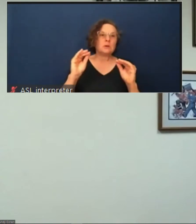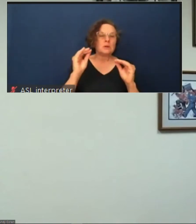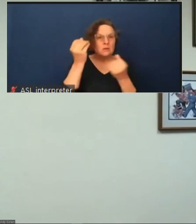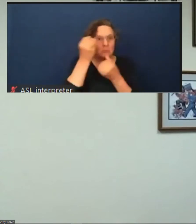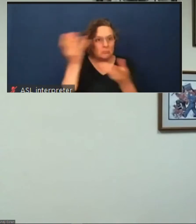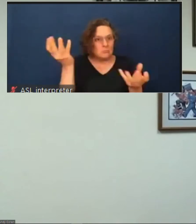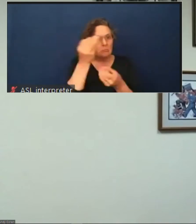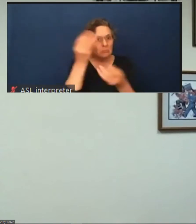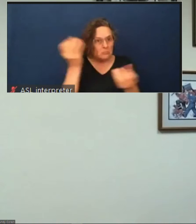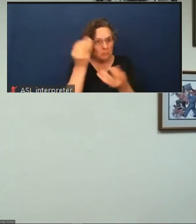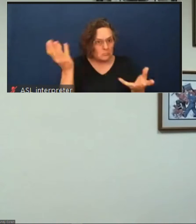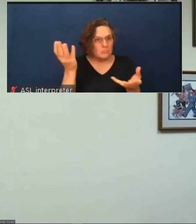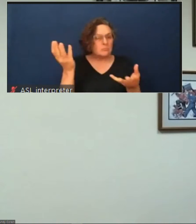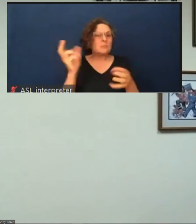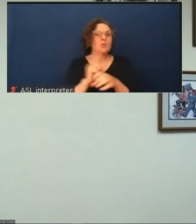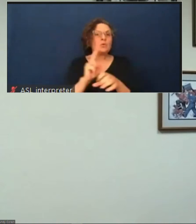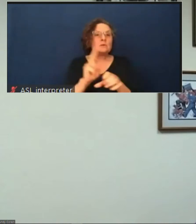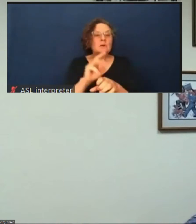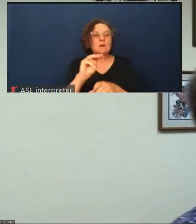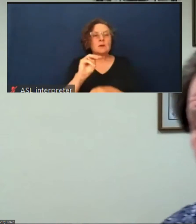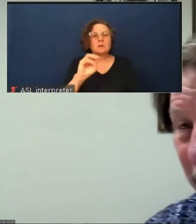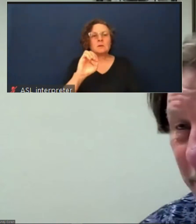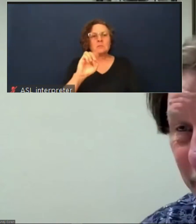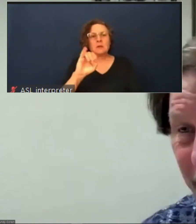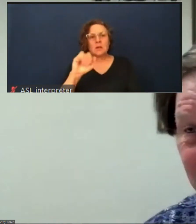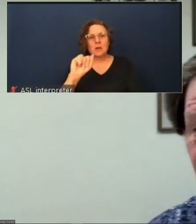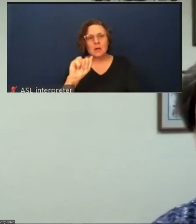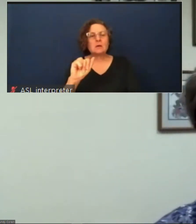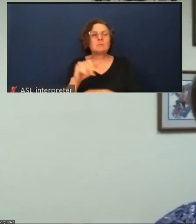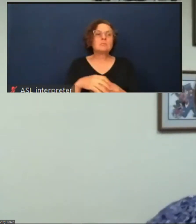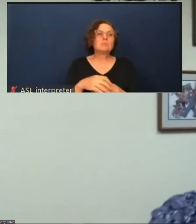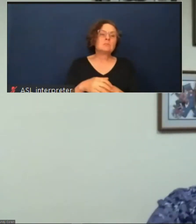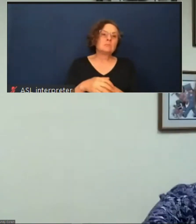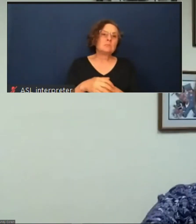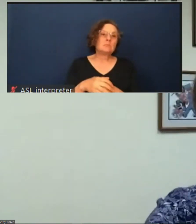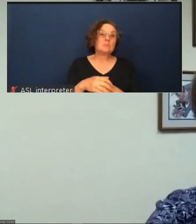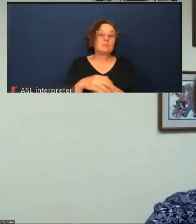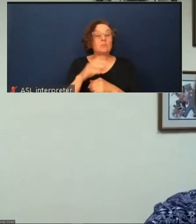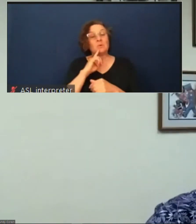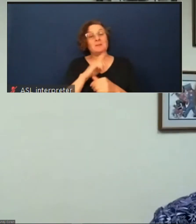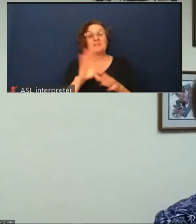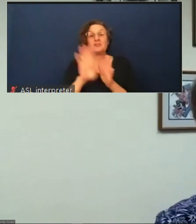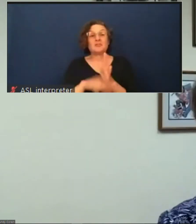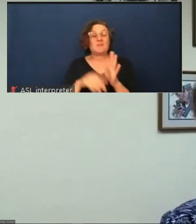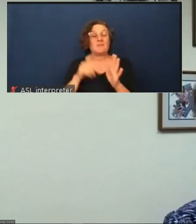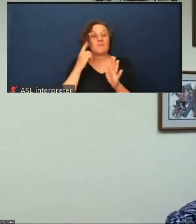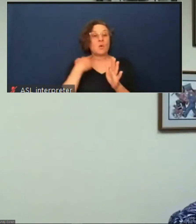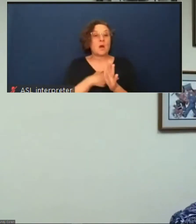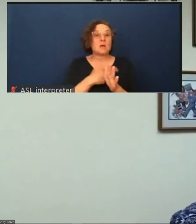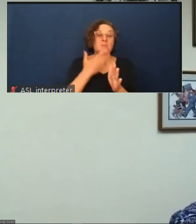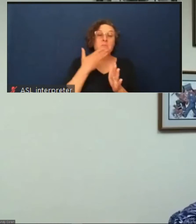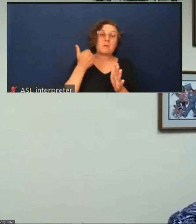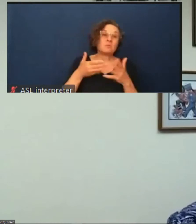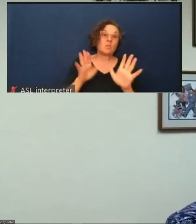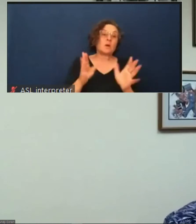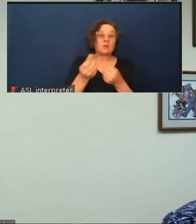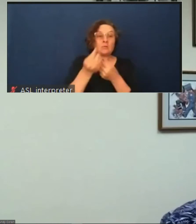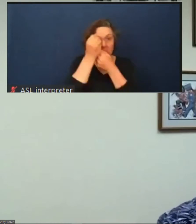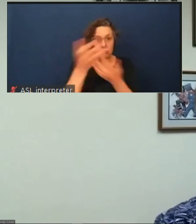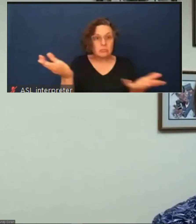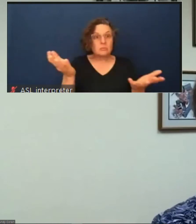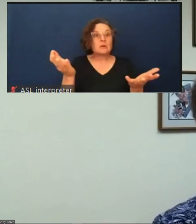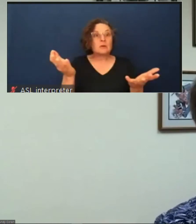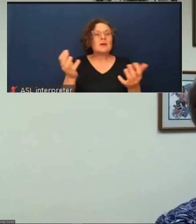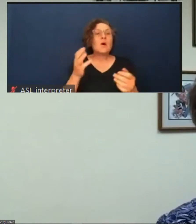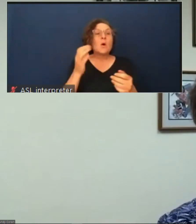the media, which is an excellent way to get things out pretty quick and pretty inexpensively. But the pieces of paper that we hang up or